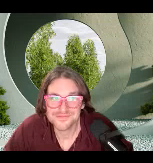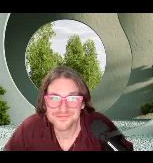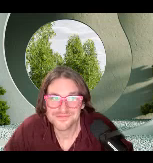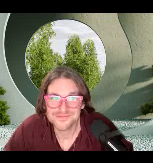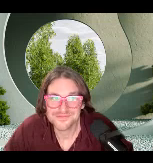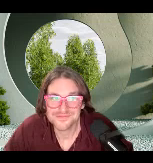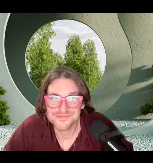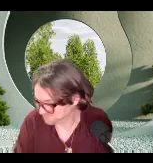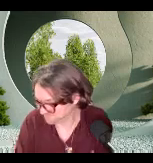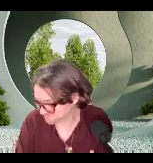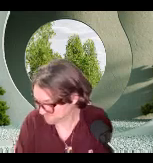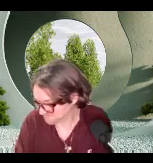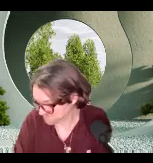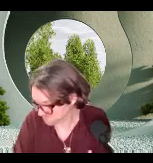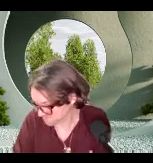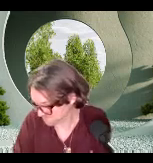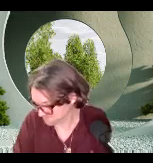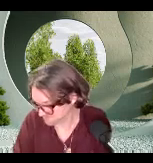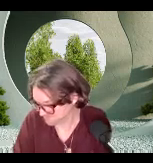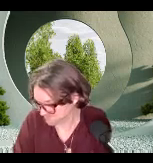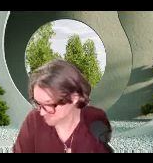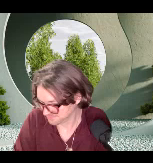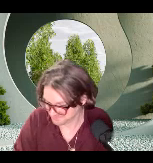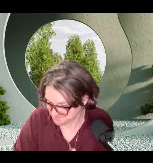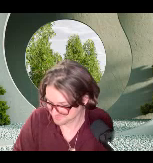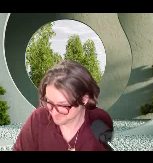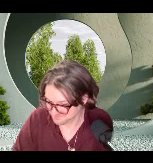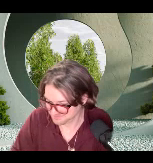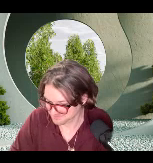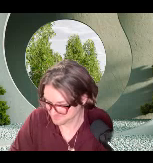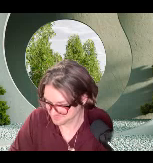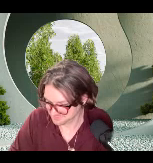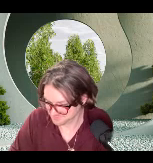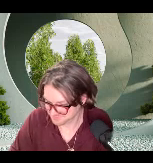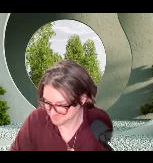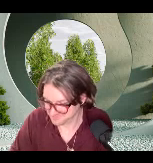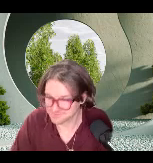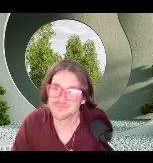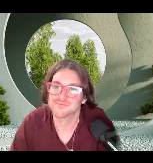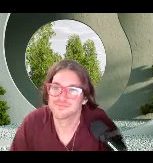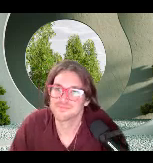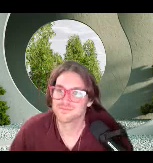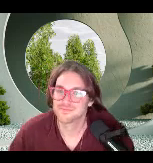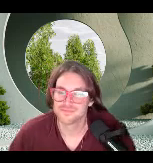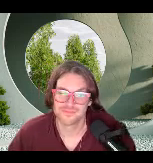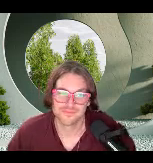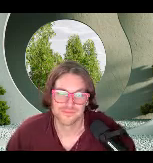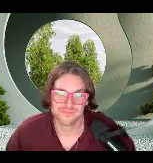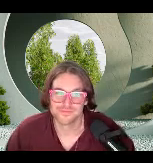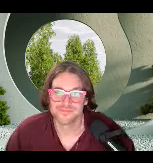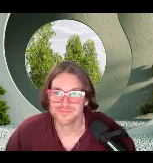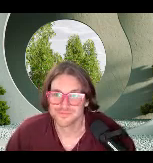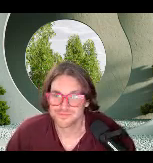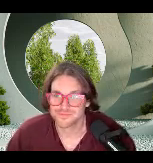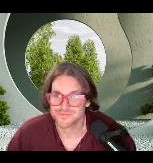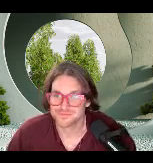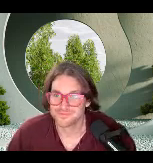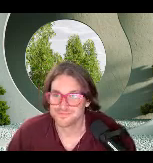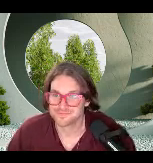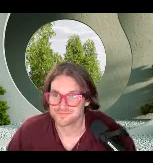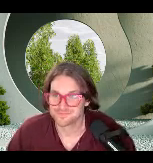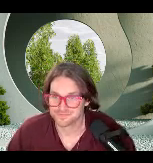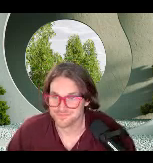about. So this is a super easy way. It really doesn't take much more time to give a good description in